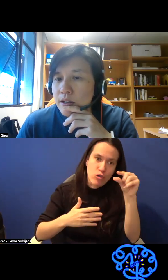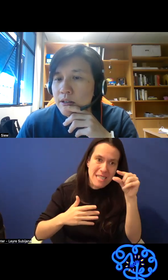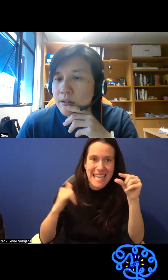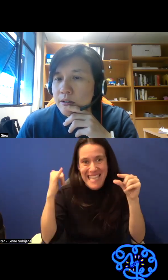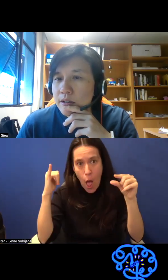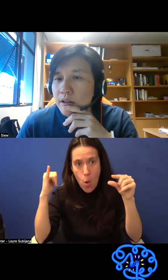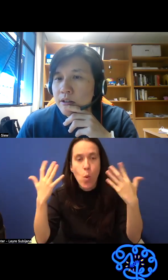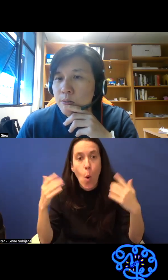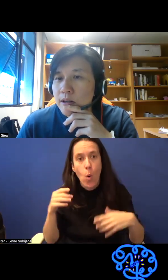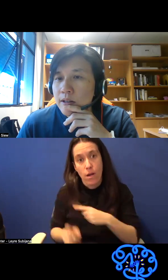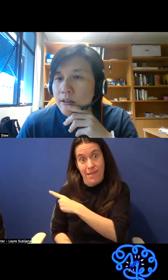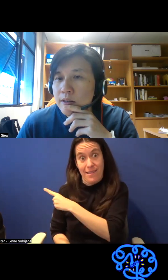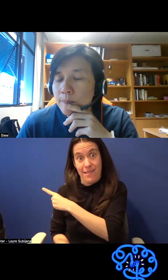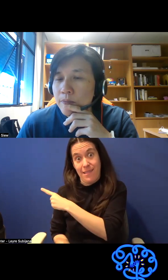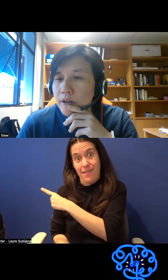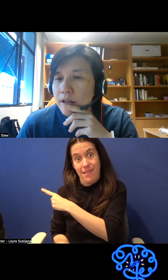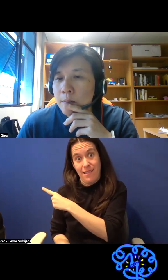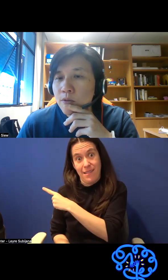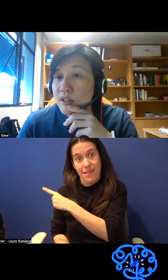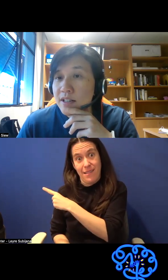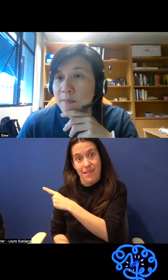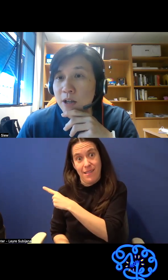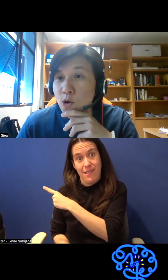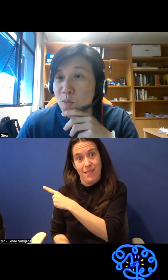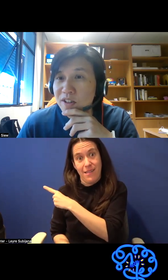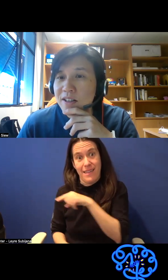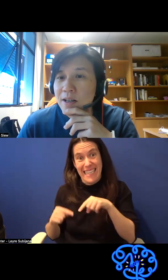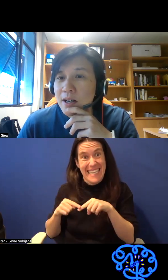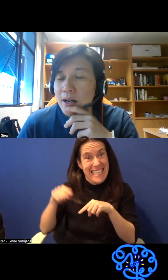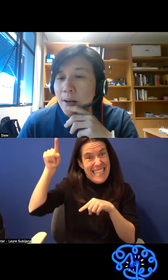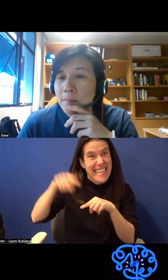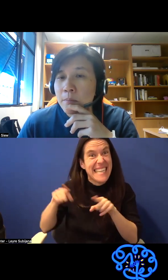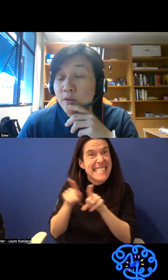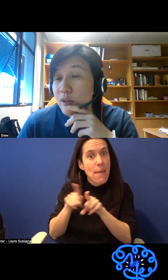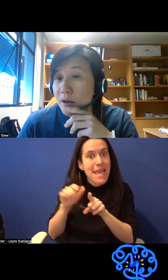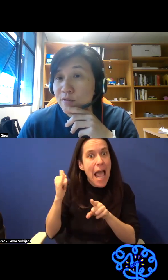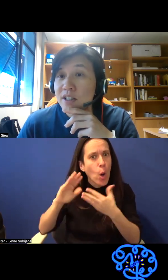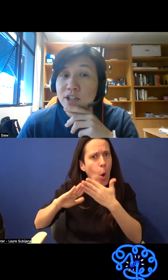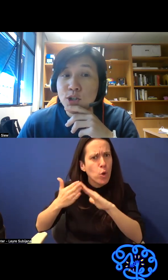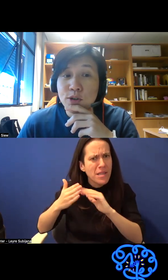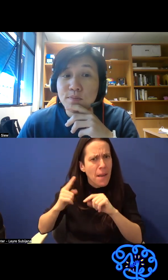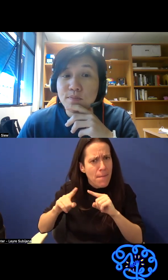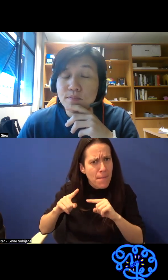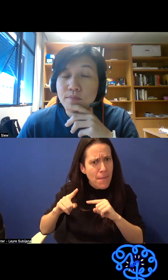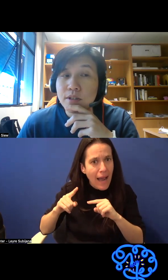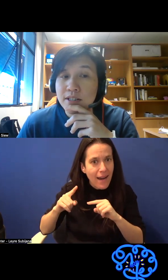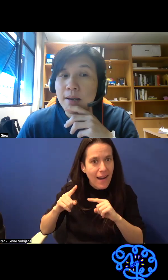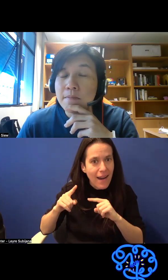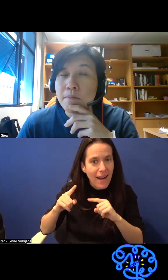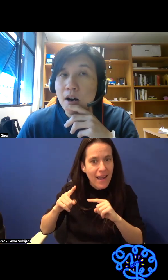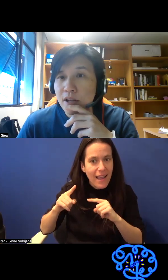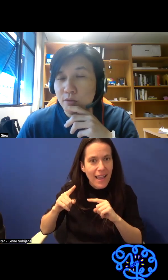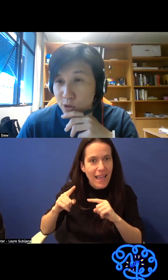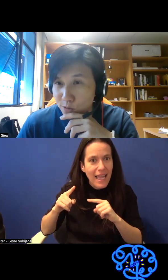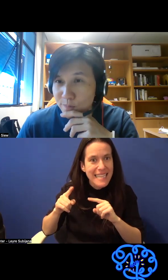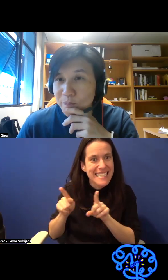one here and this one here. They are both in the same yellow community, but both of them have the same